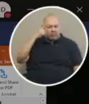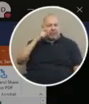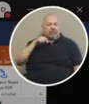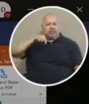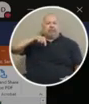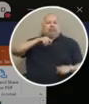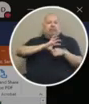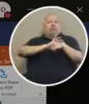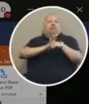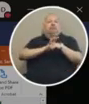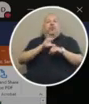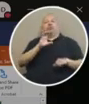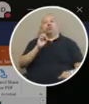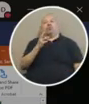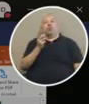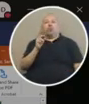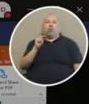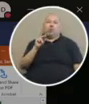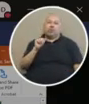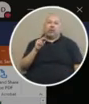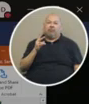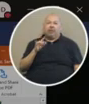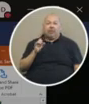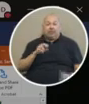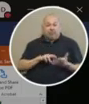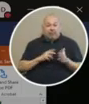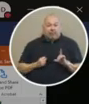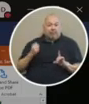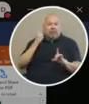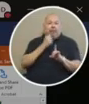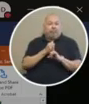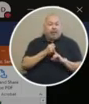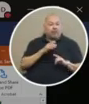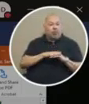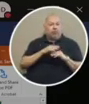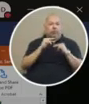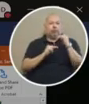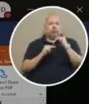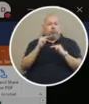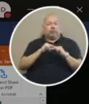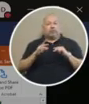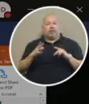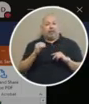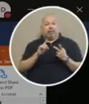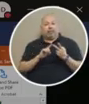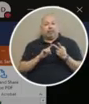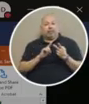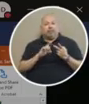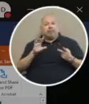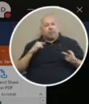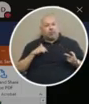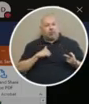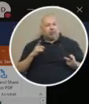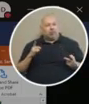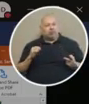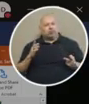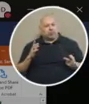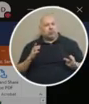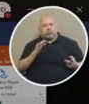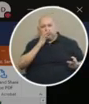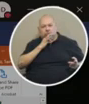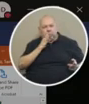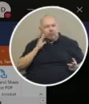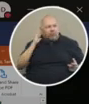this disease. The impact to what it might have on construction and what we will do in the very